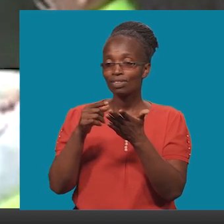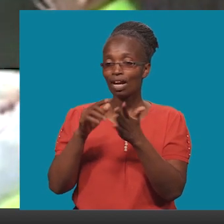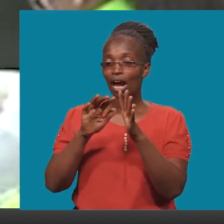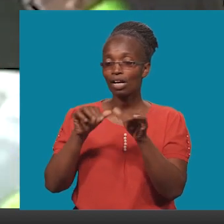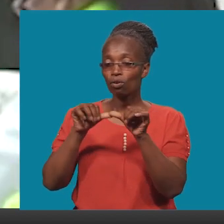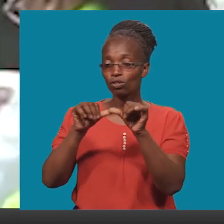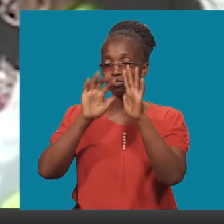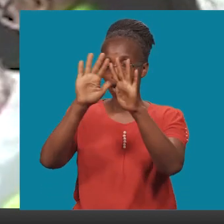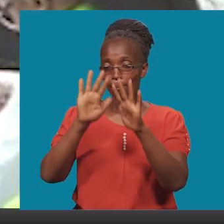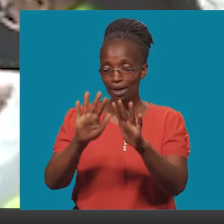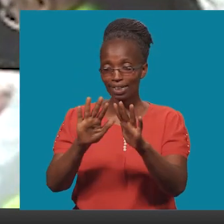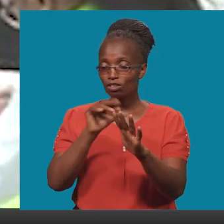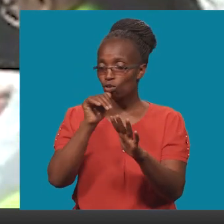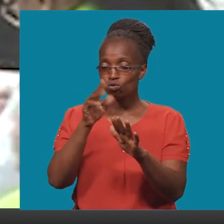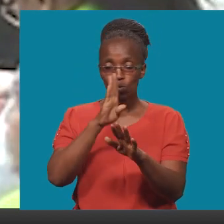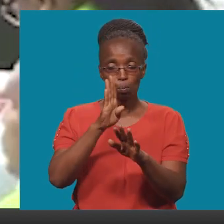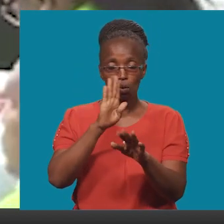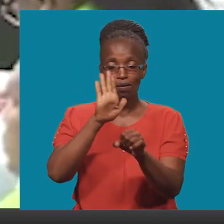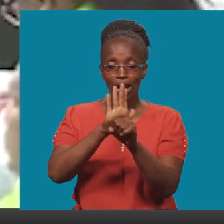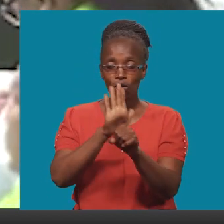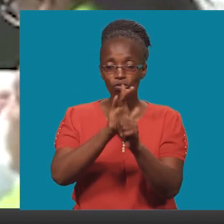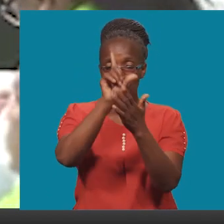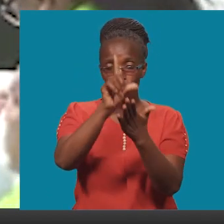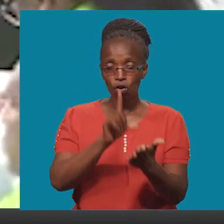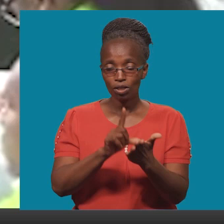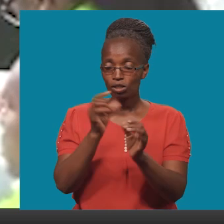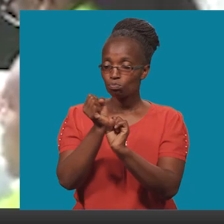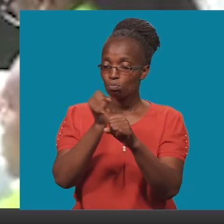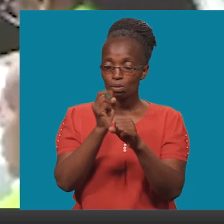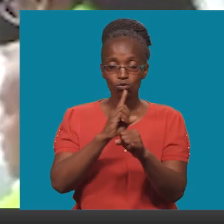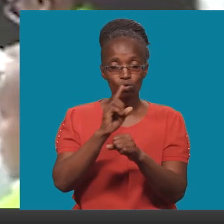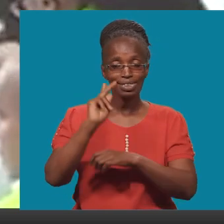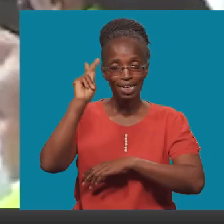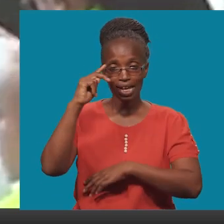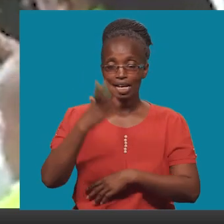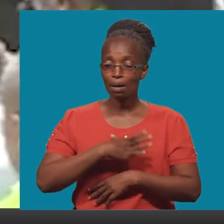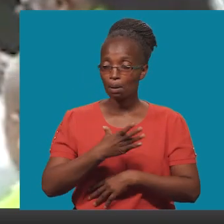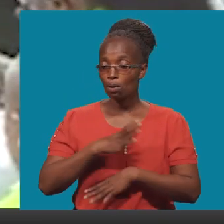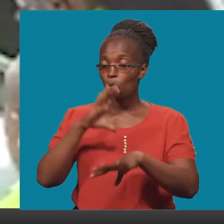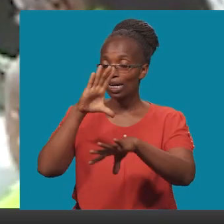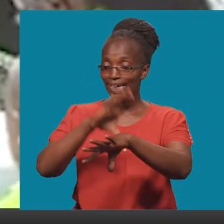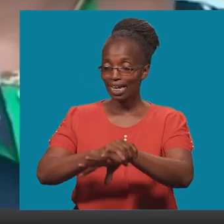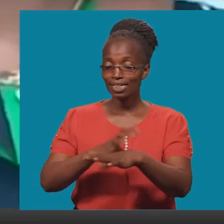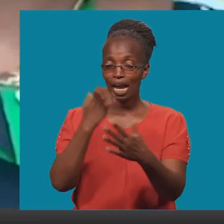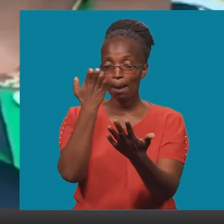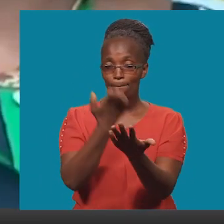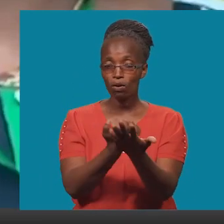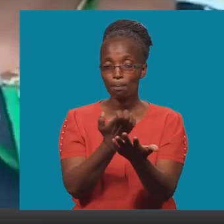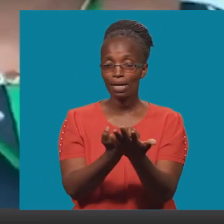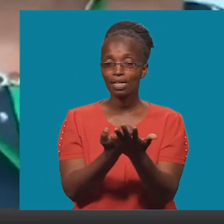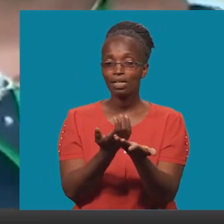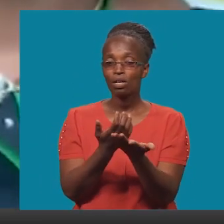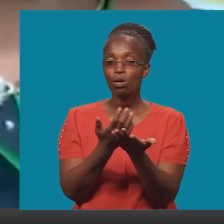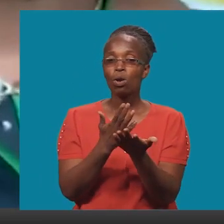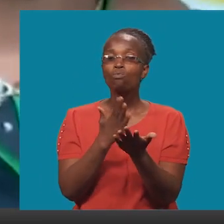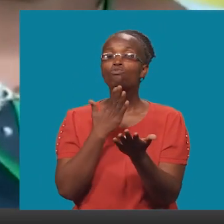nyingi ila wataangazia uwekezaji na kuhakikisha wa Kenya wanapata ajira. So that we